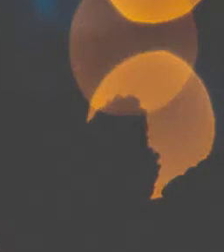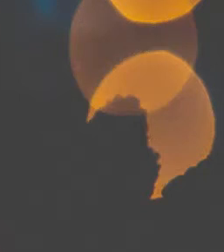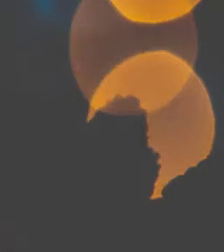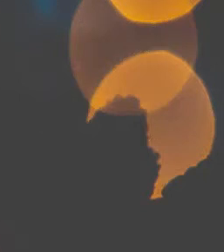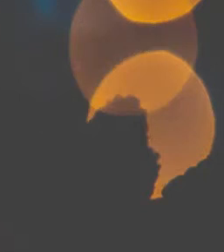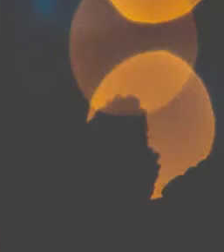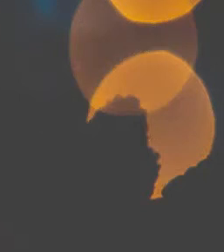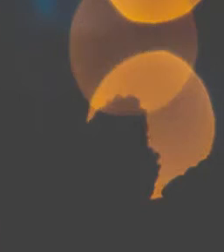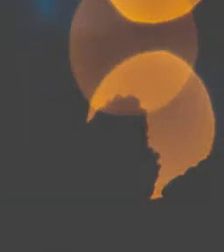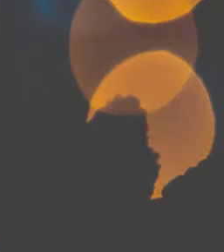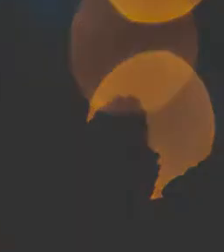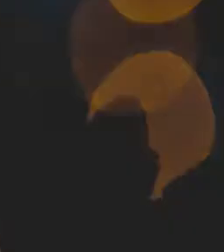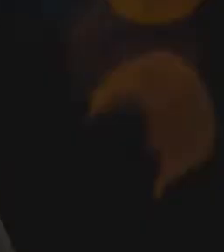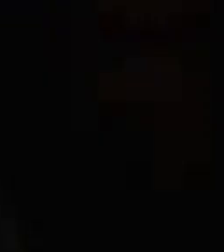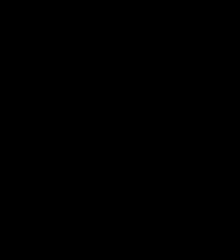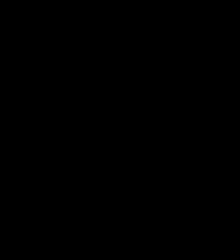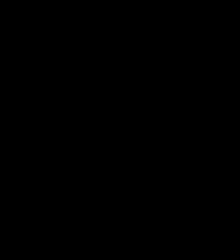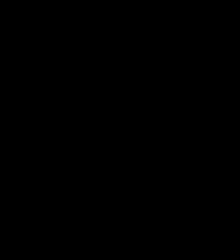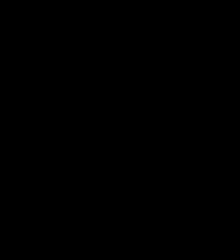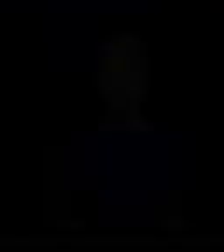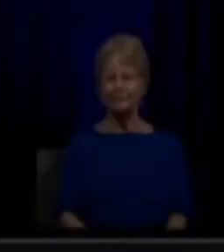that are preached. Have a great day.